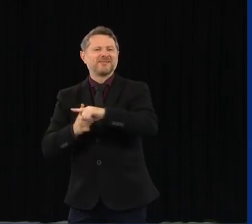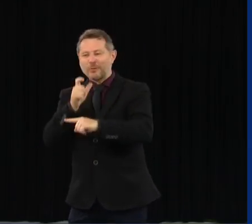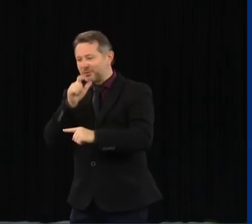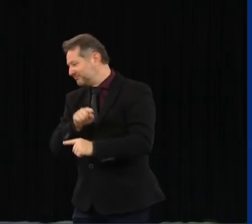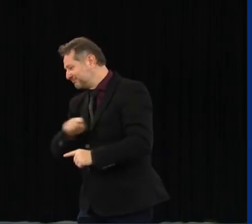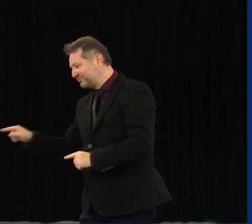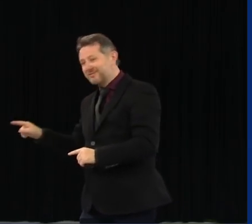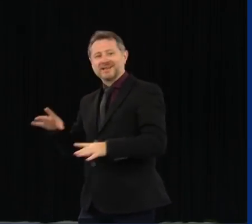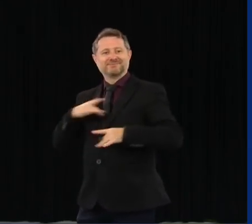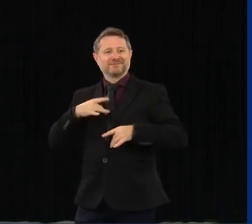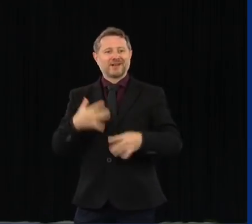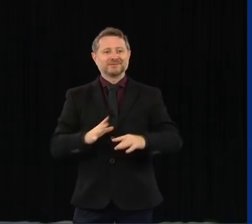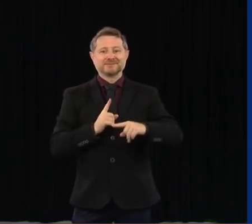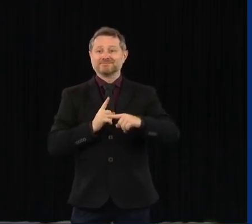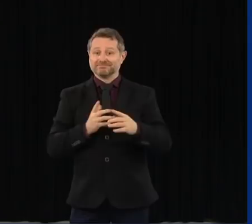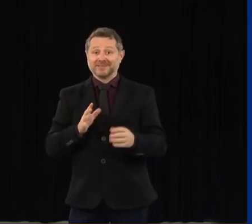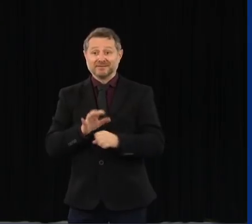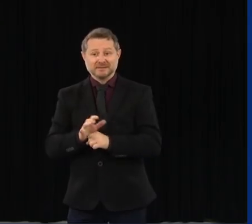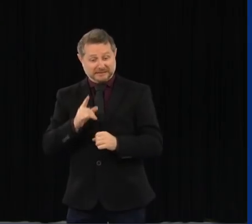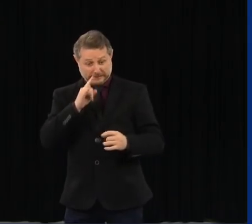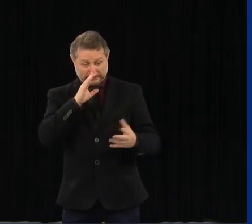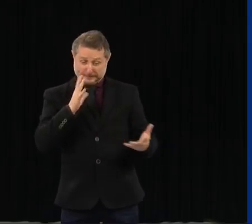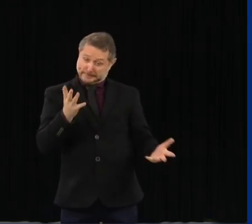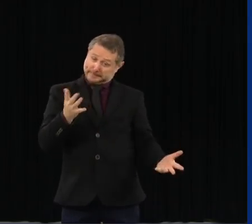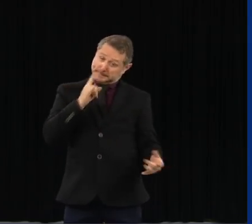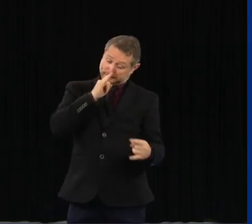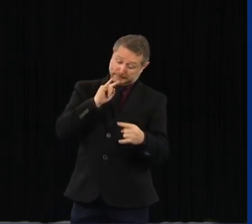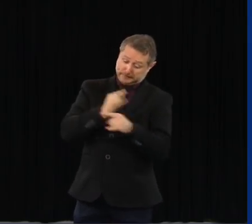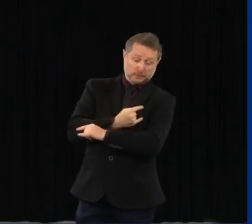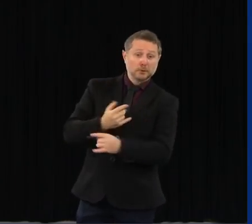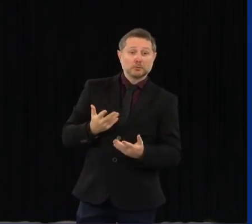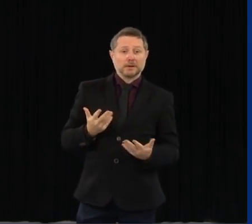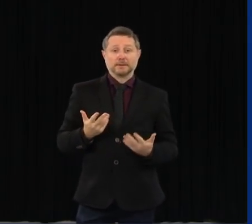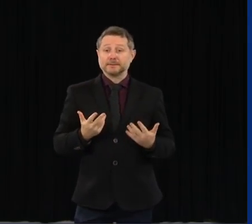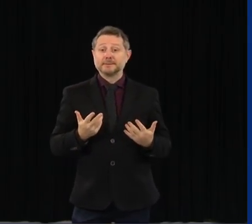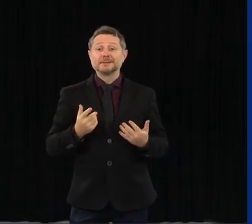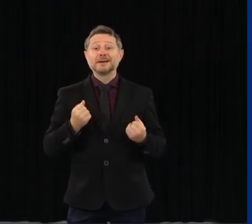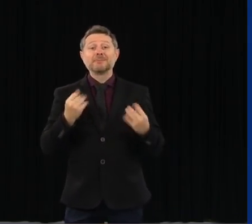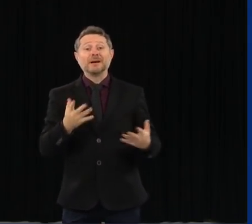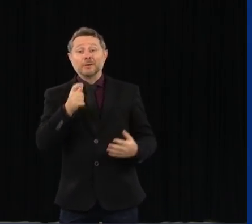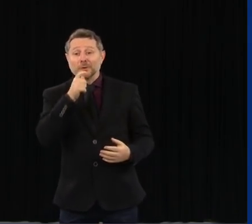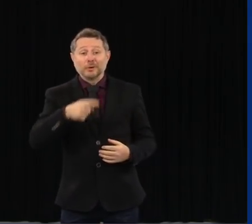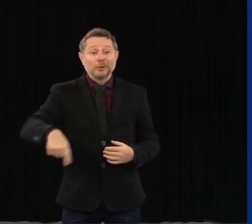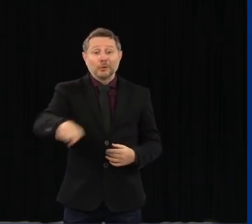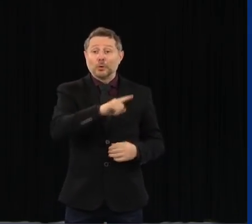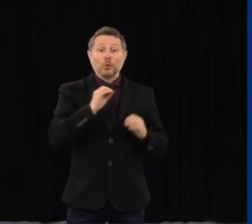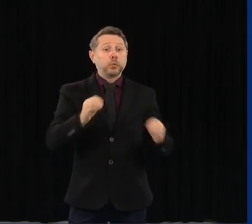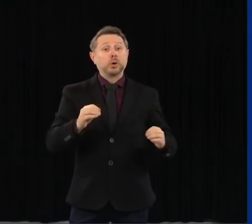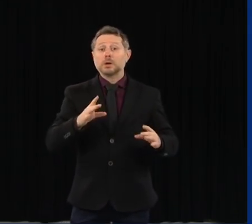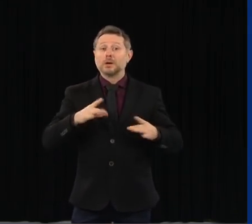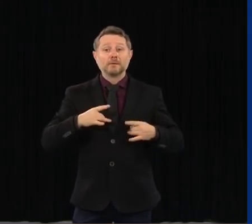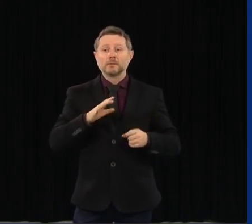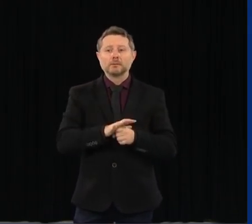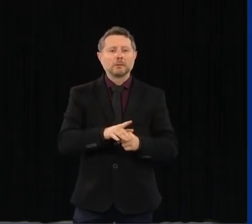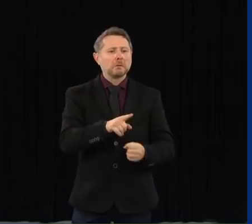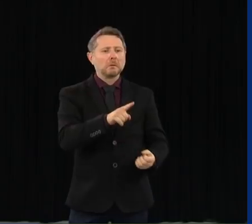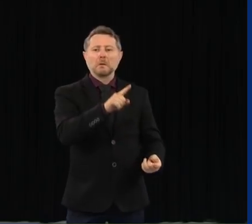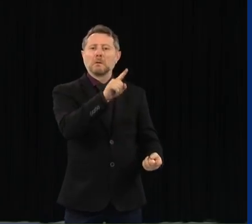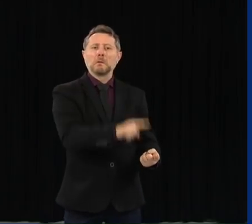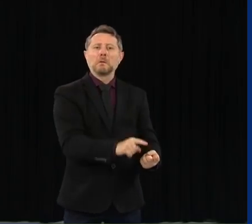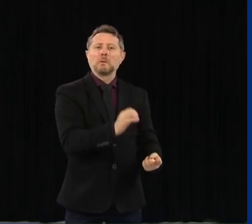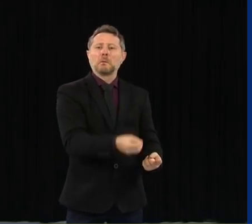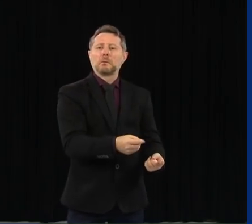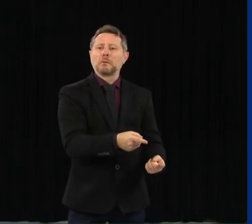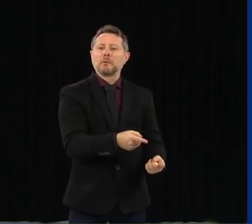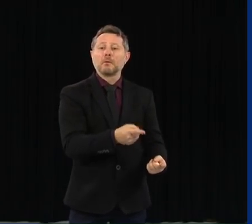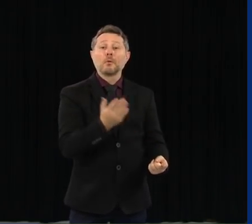Ironically, the number of non-COVID cases has dropped because so many things are shut